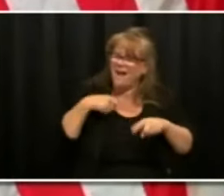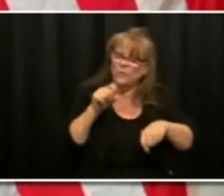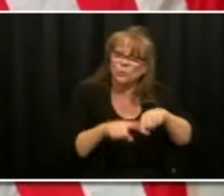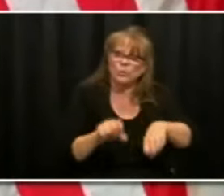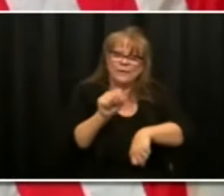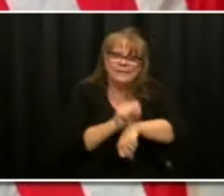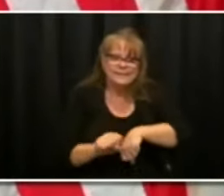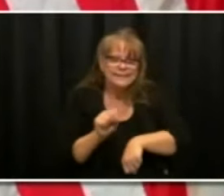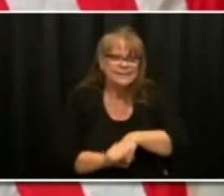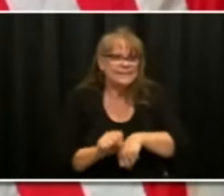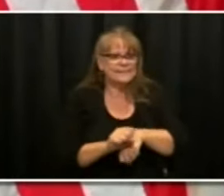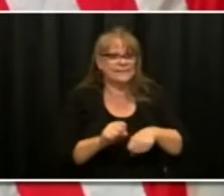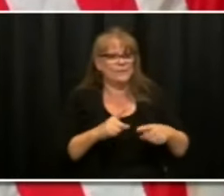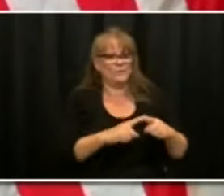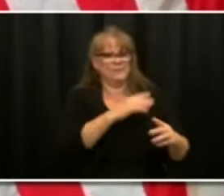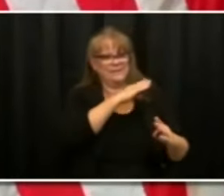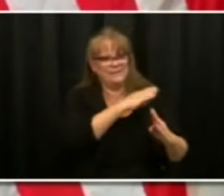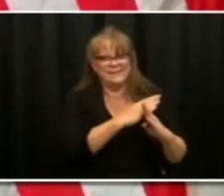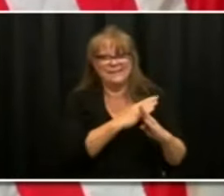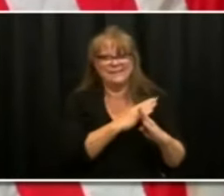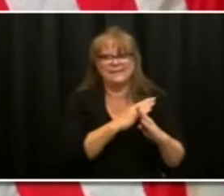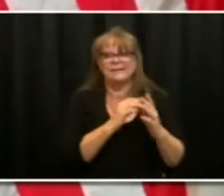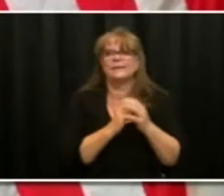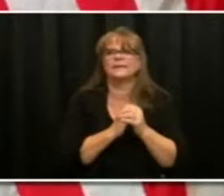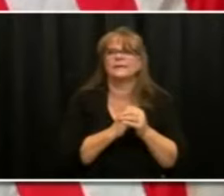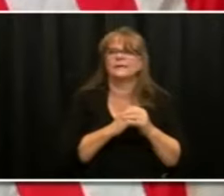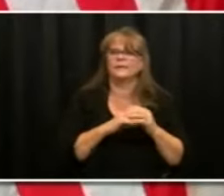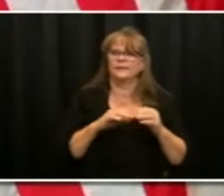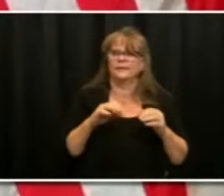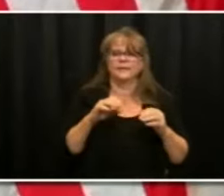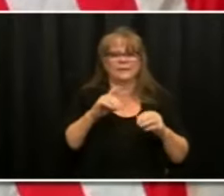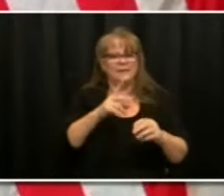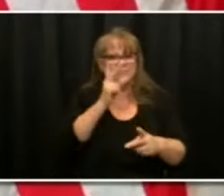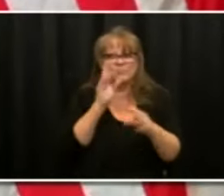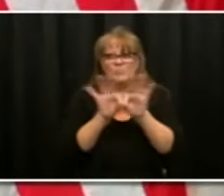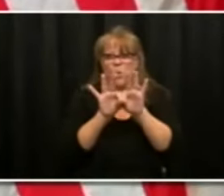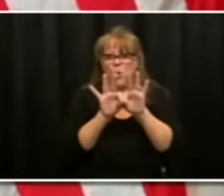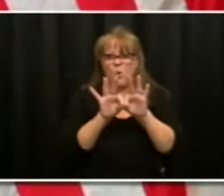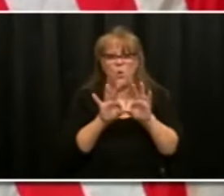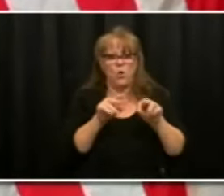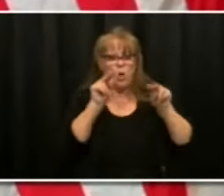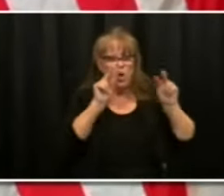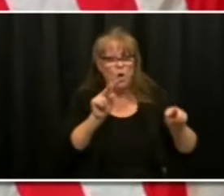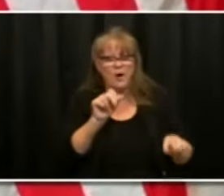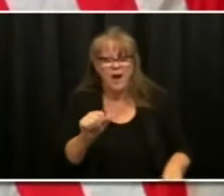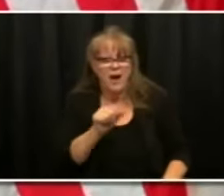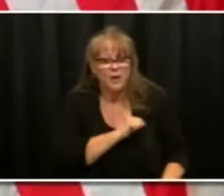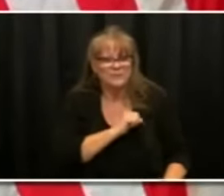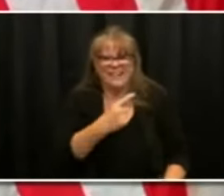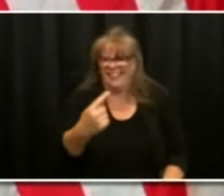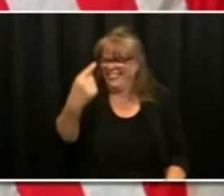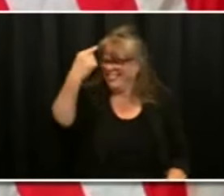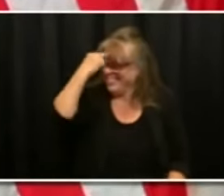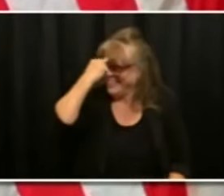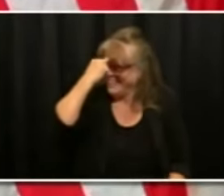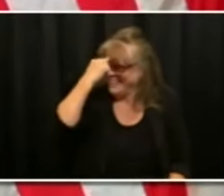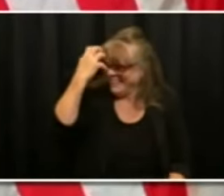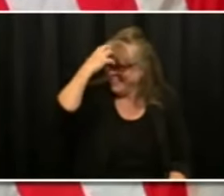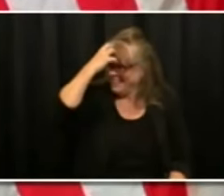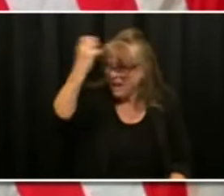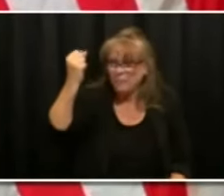in a positive way people's attitudes and the public behavior. And that's why today we're announcing the launch of a